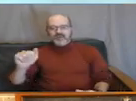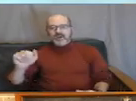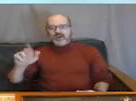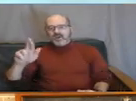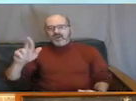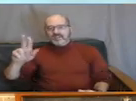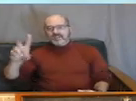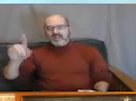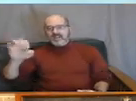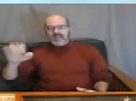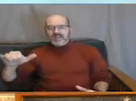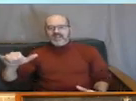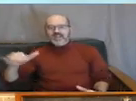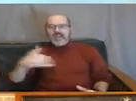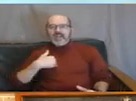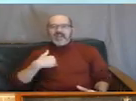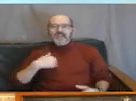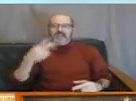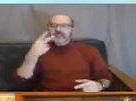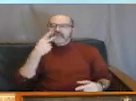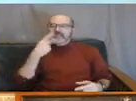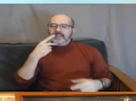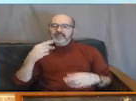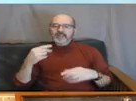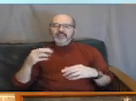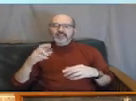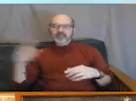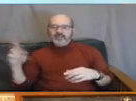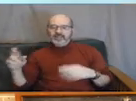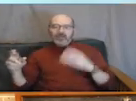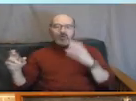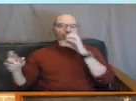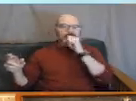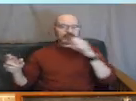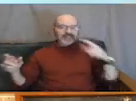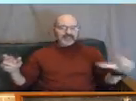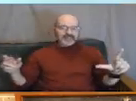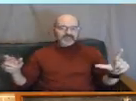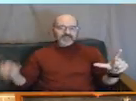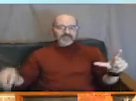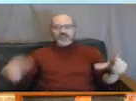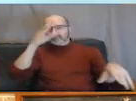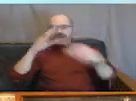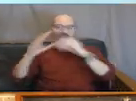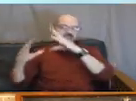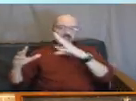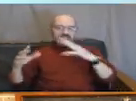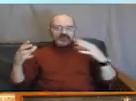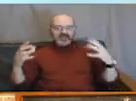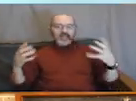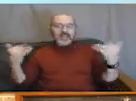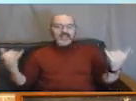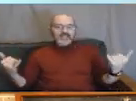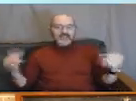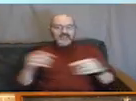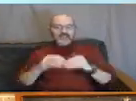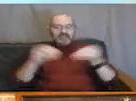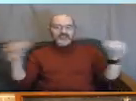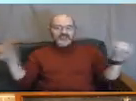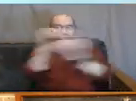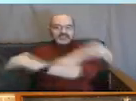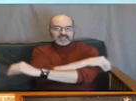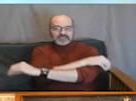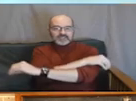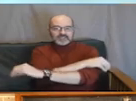pink in his right hand and the orange in his left. He's going to toss, catch, and they've changed